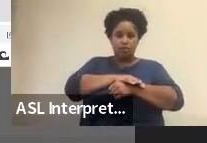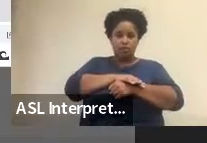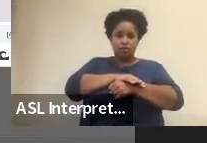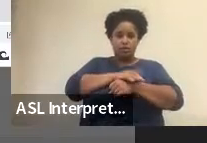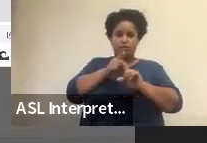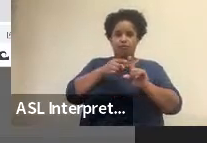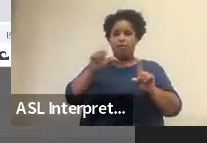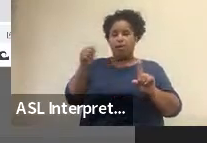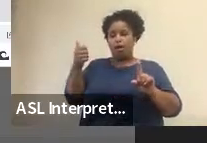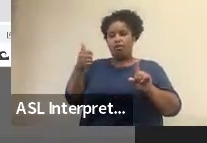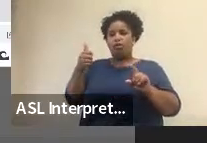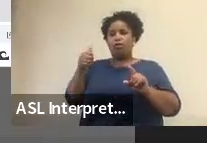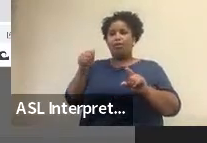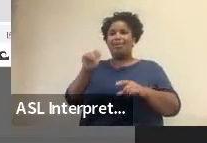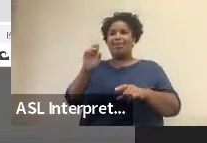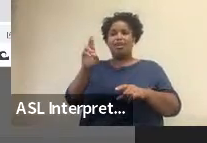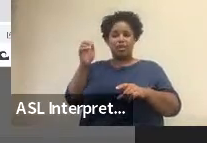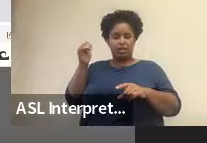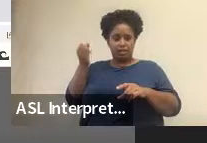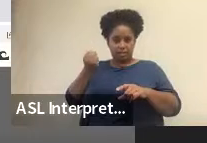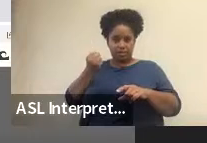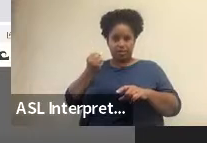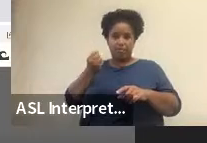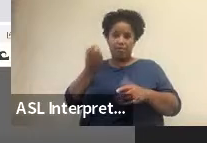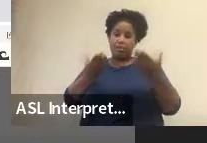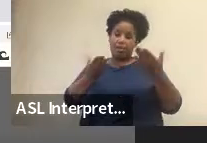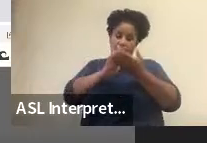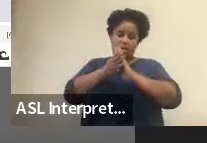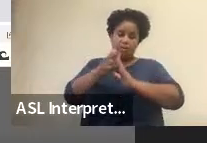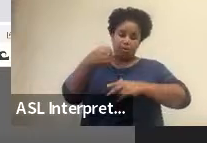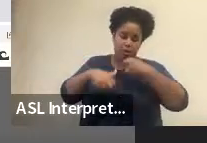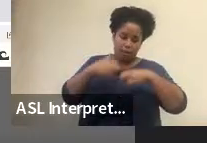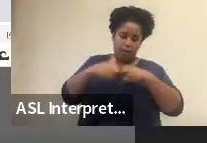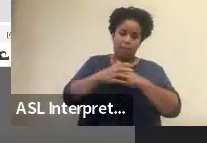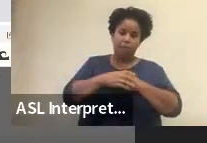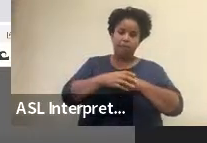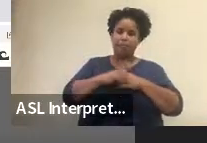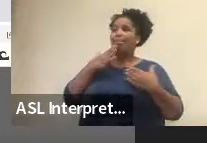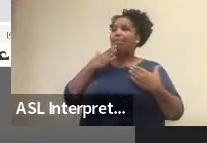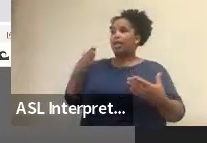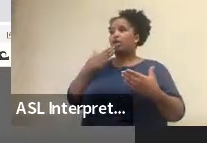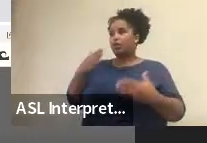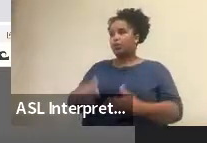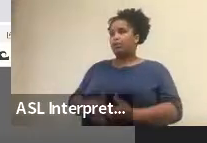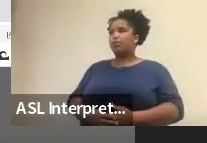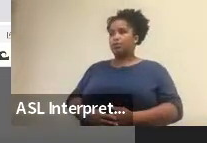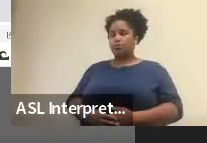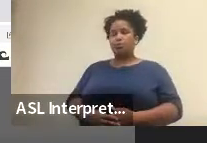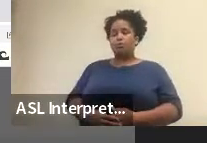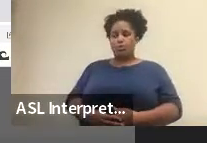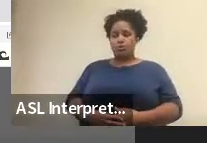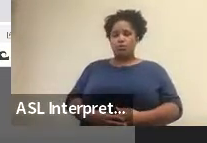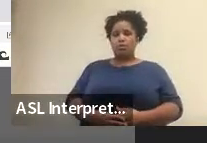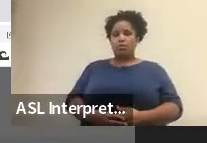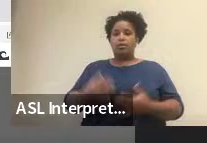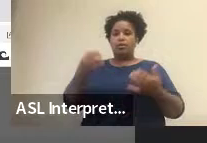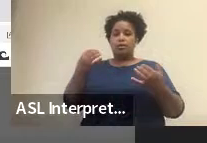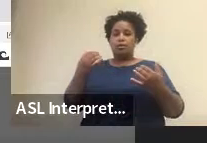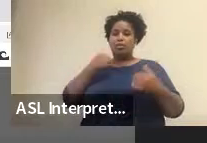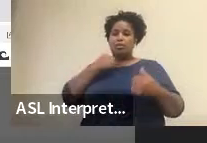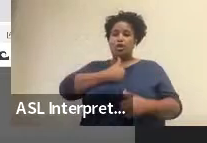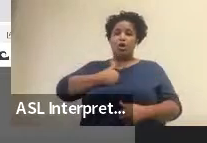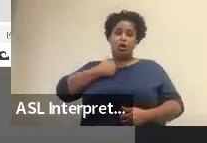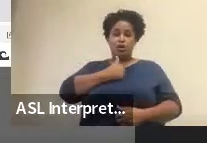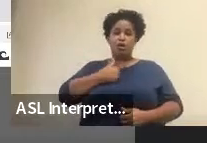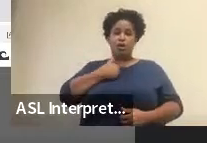other areas, but that could be a problem. Thank you. Thank you. And we apologize